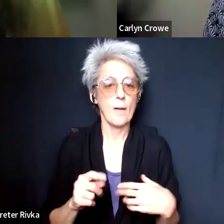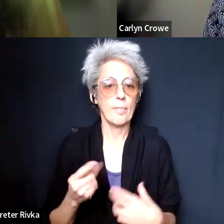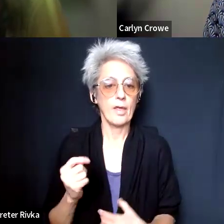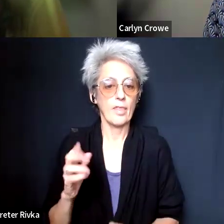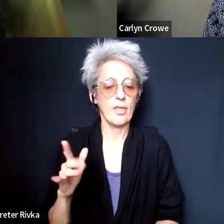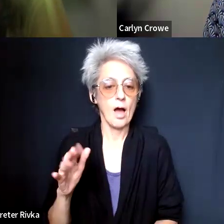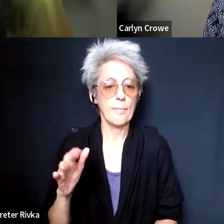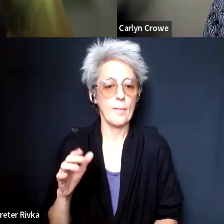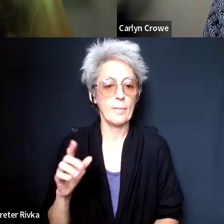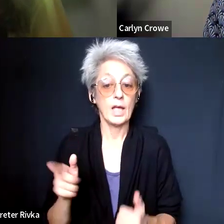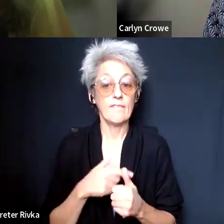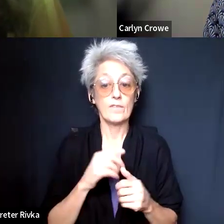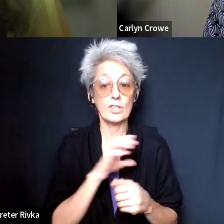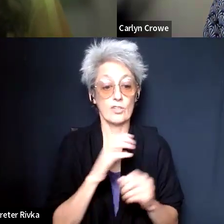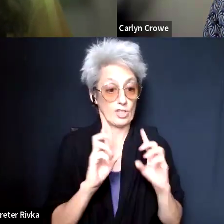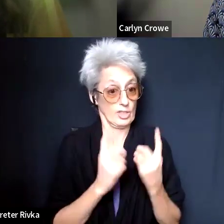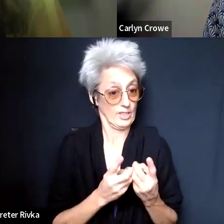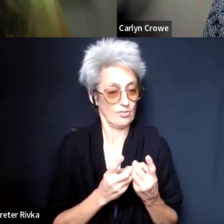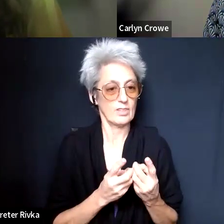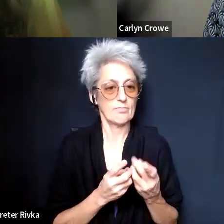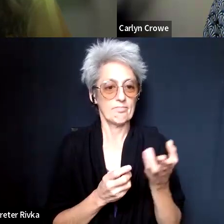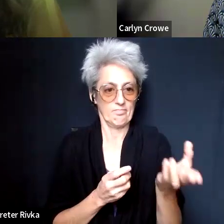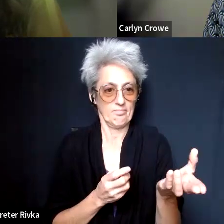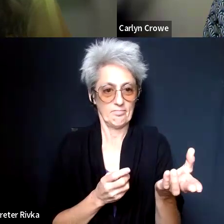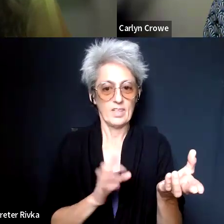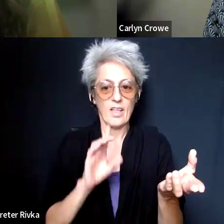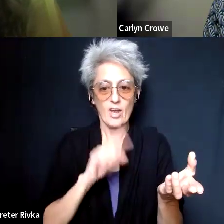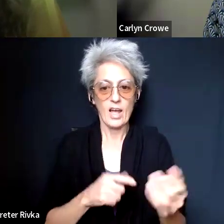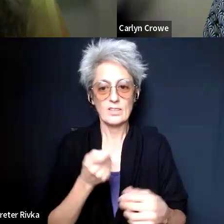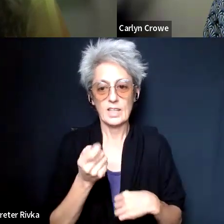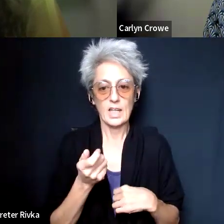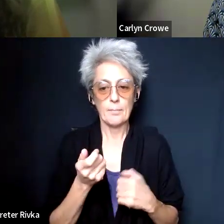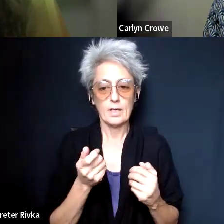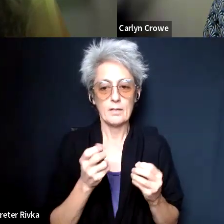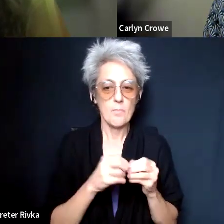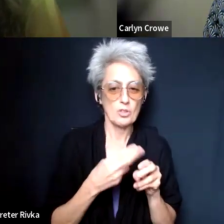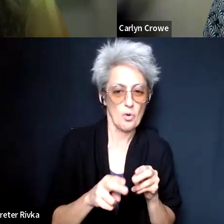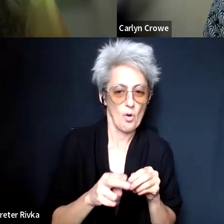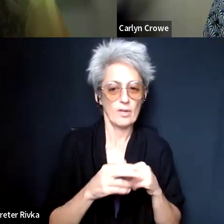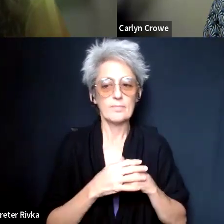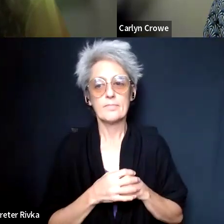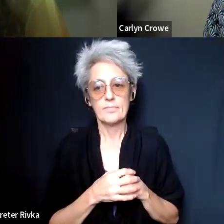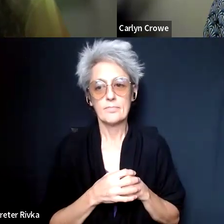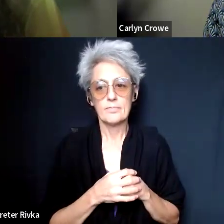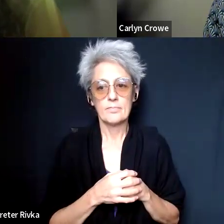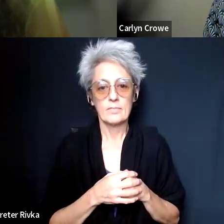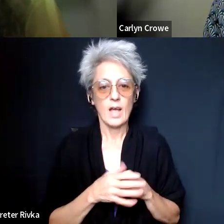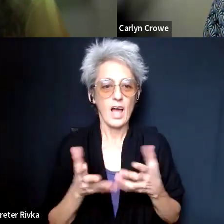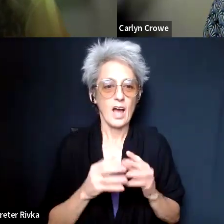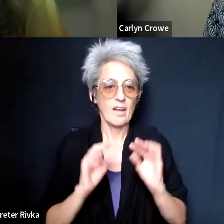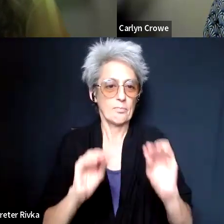district, since that was the first one, and their answers were a little on the shorter side, so it was easier for me to kind of display it here.